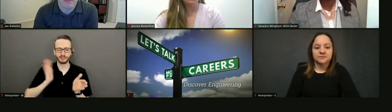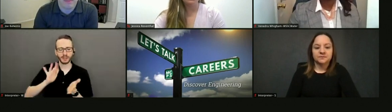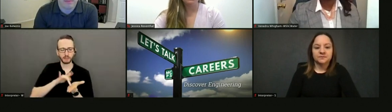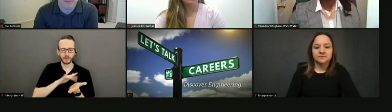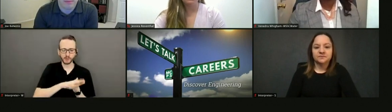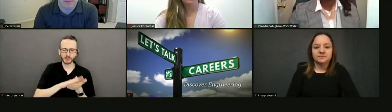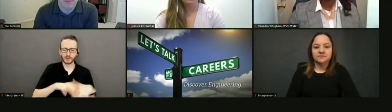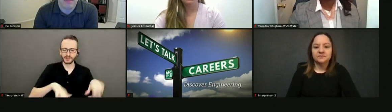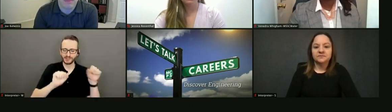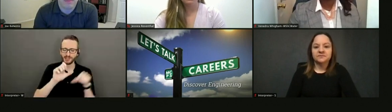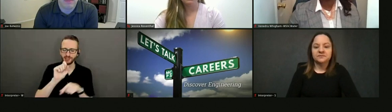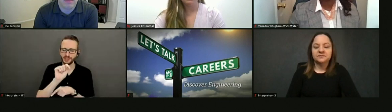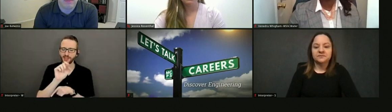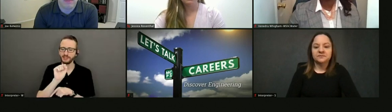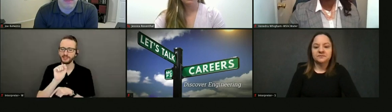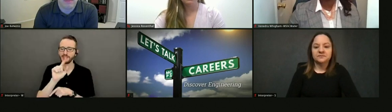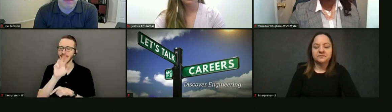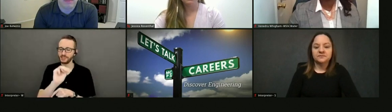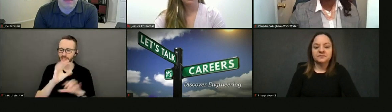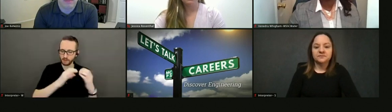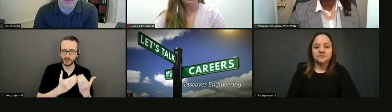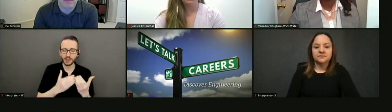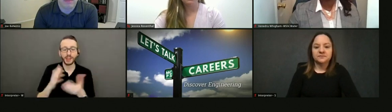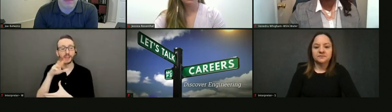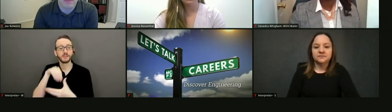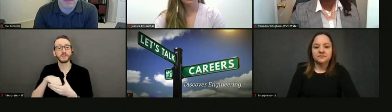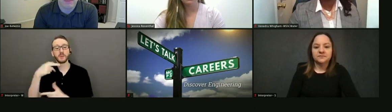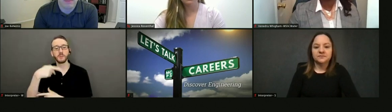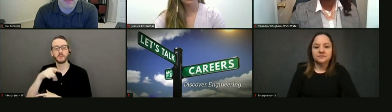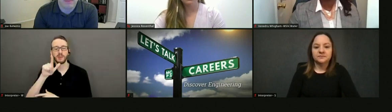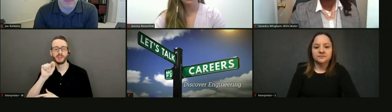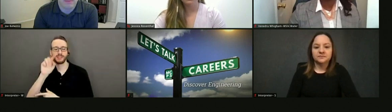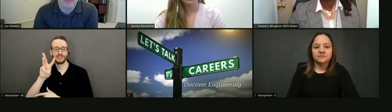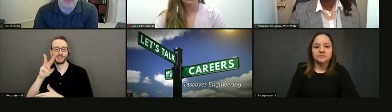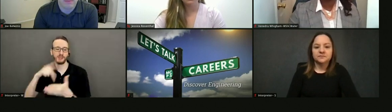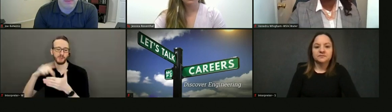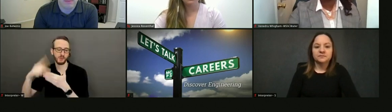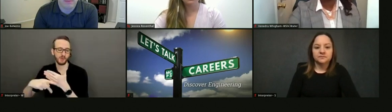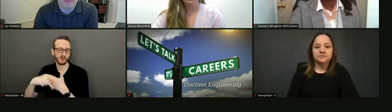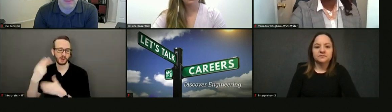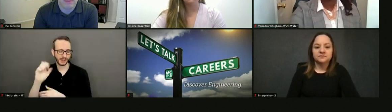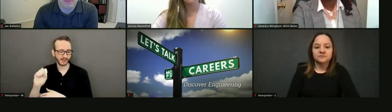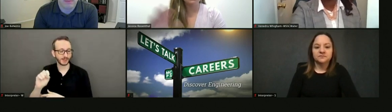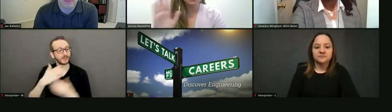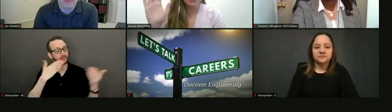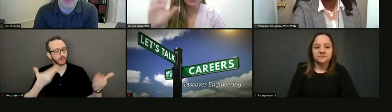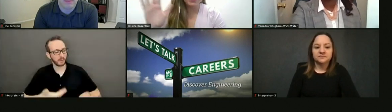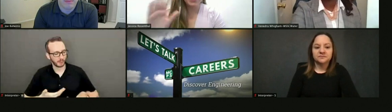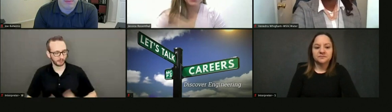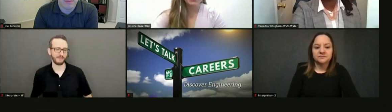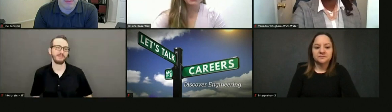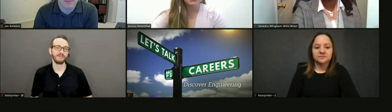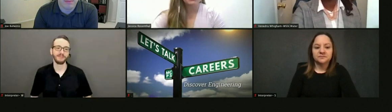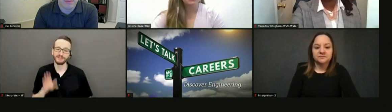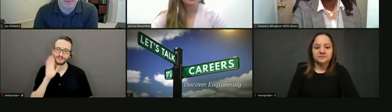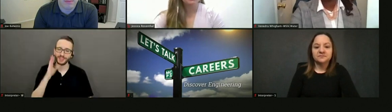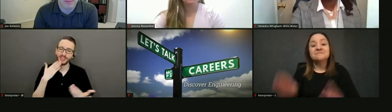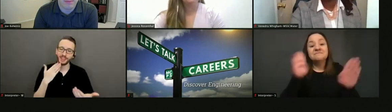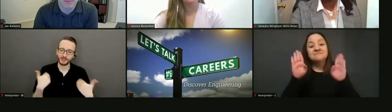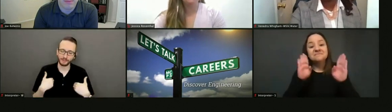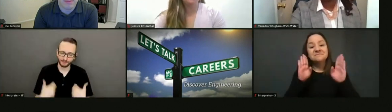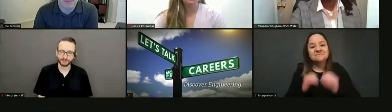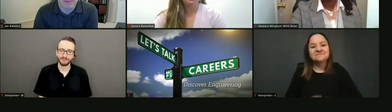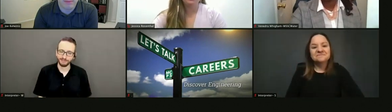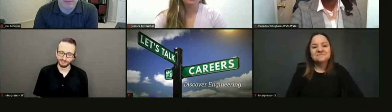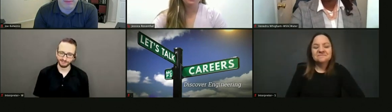university did you attend? Melissa, let's start with you. I grew up outside Philly. I went to Bucknell for undergrad. And then I got a